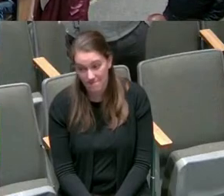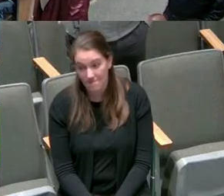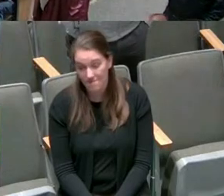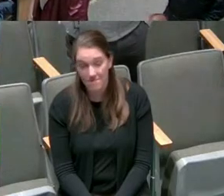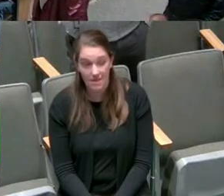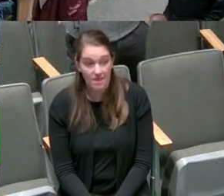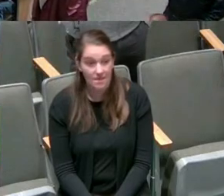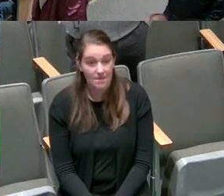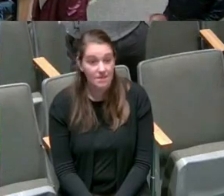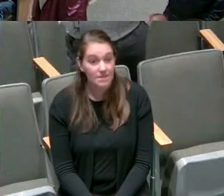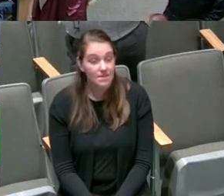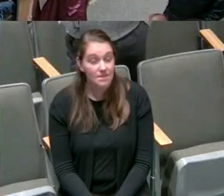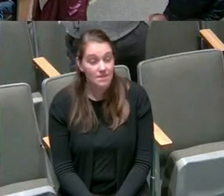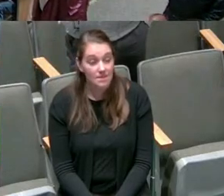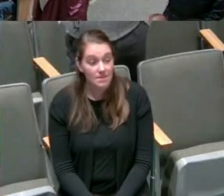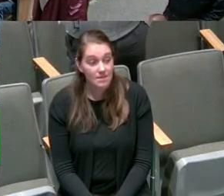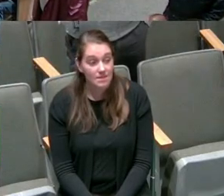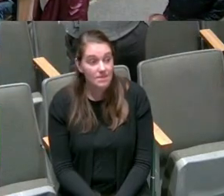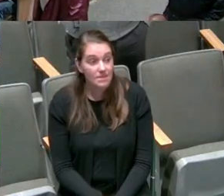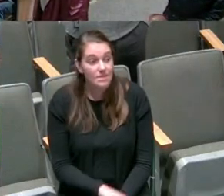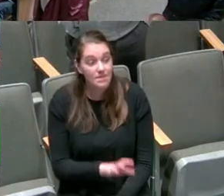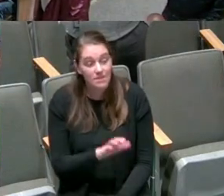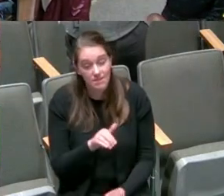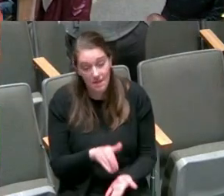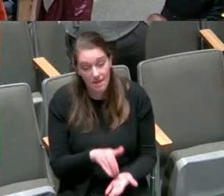Center back 56